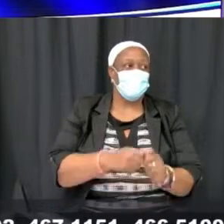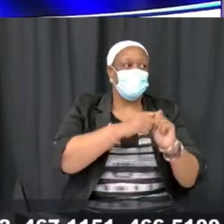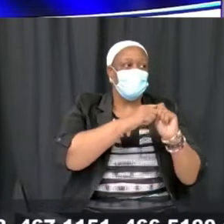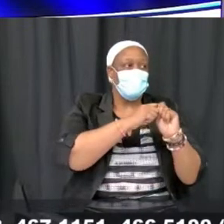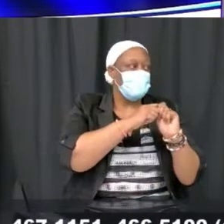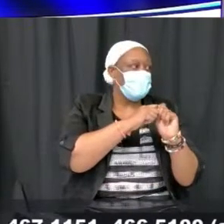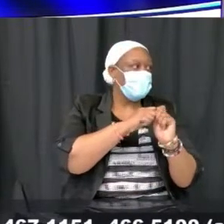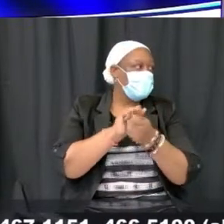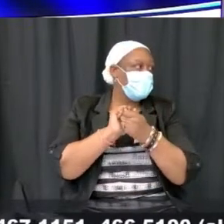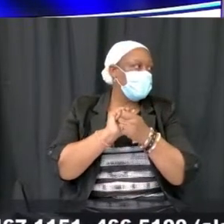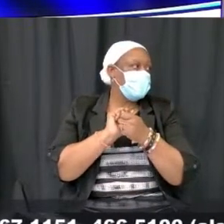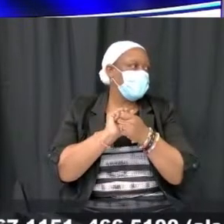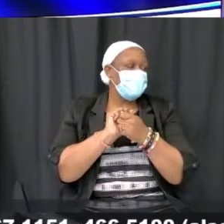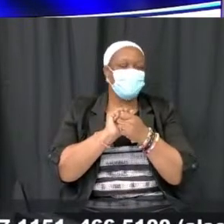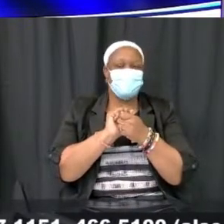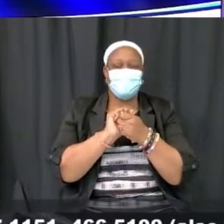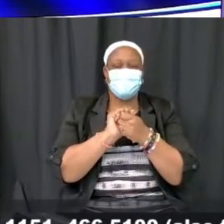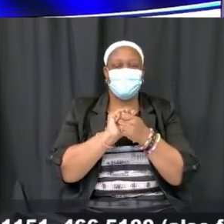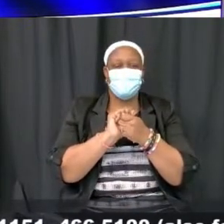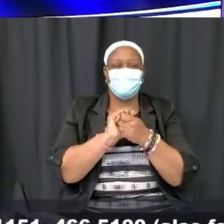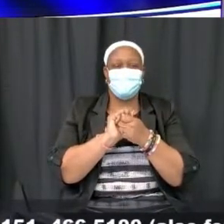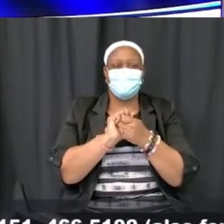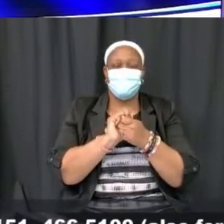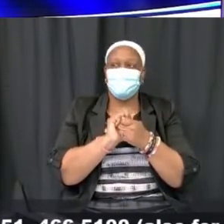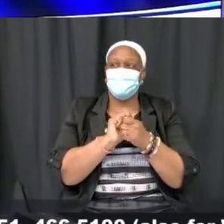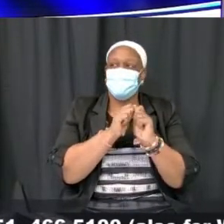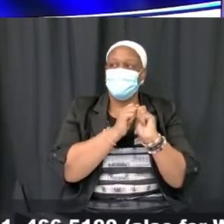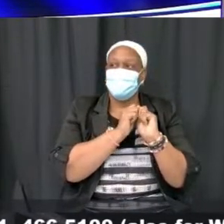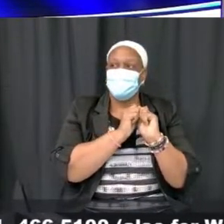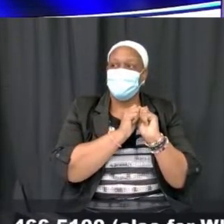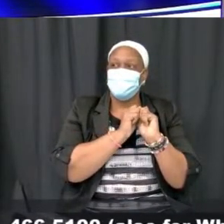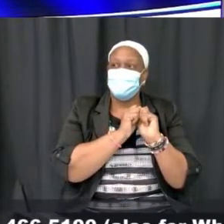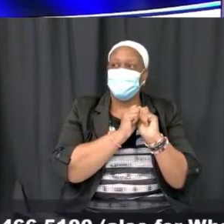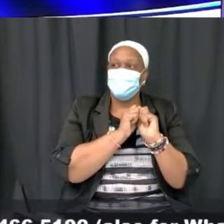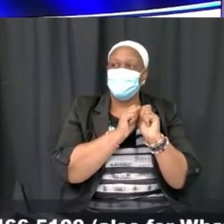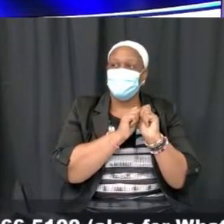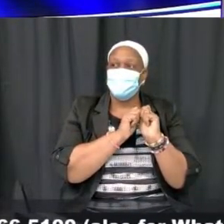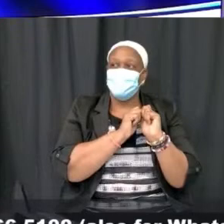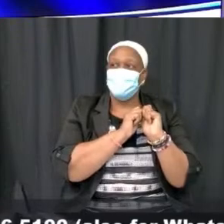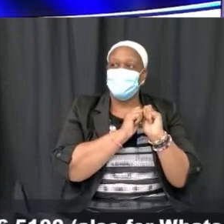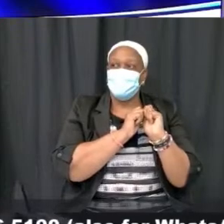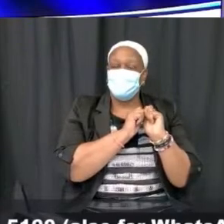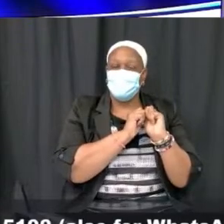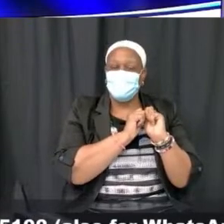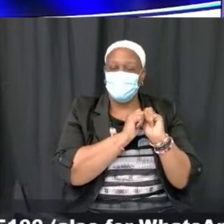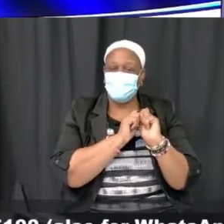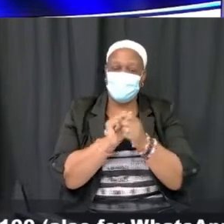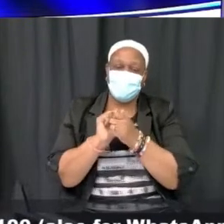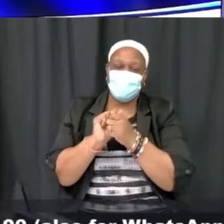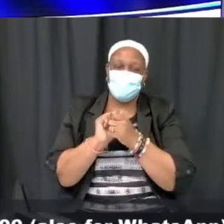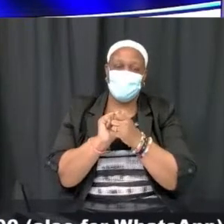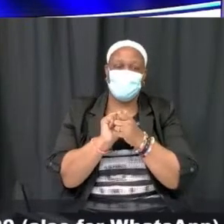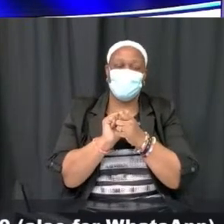month and not next year. Had some people there quite alarmed.